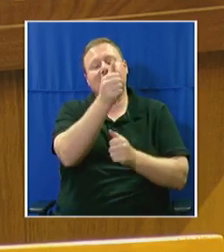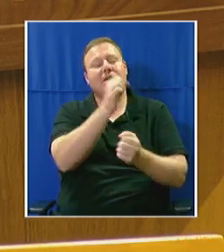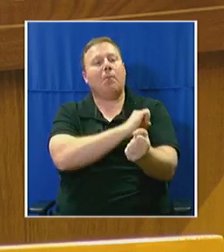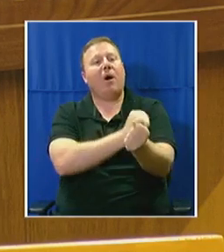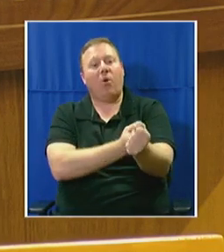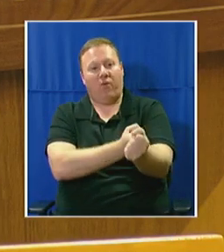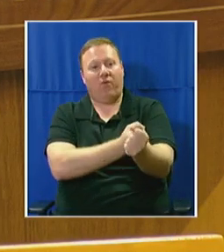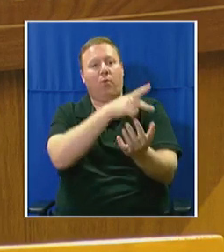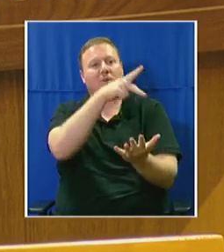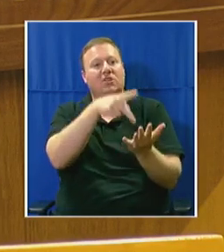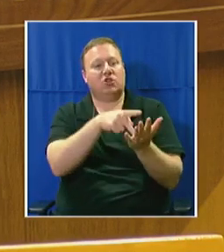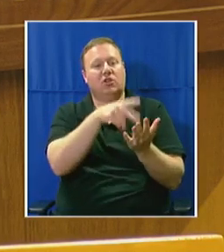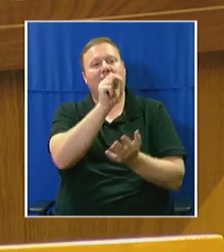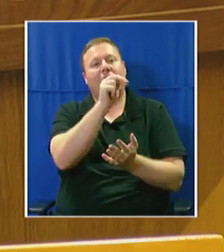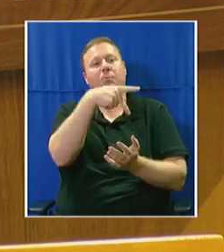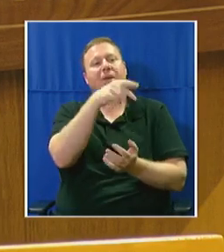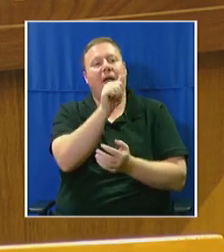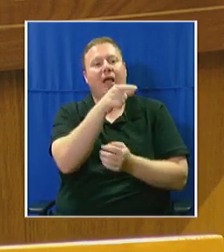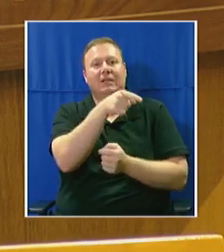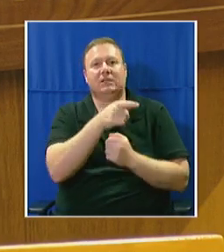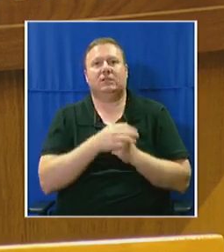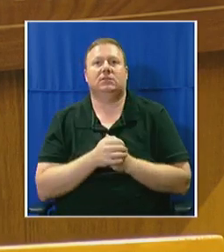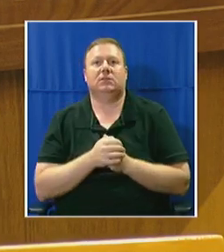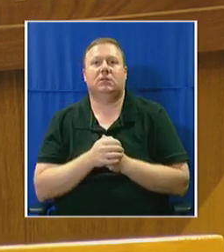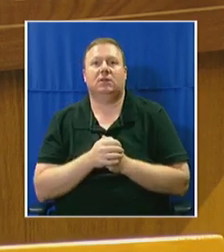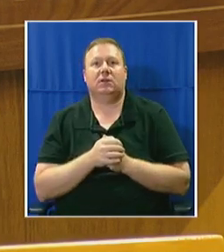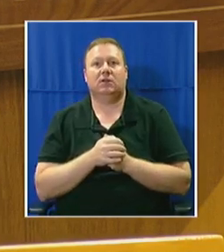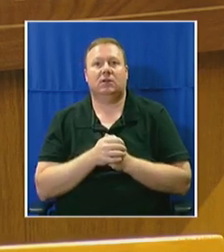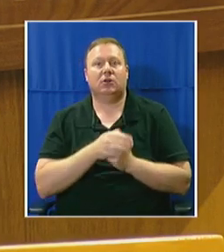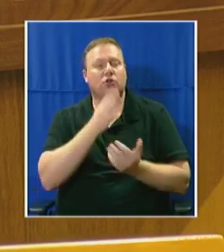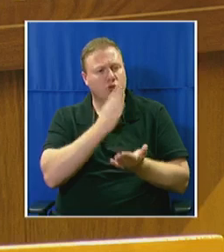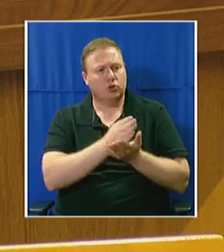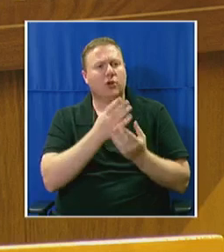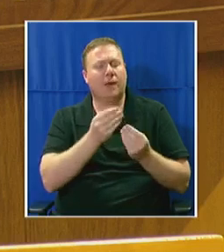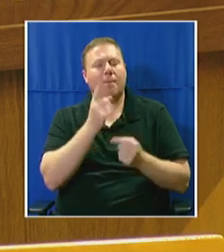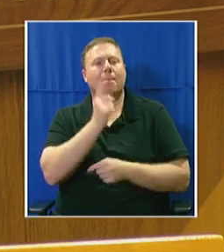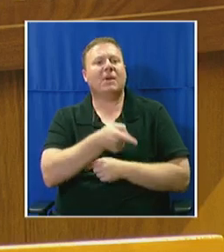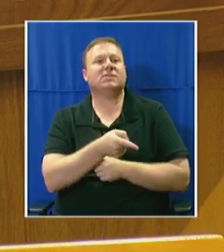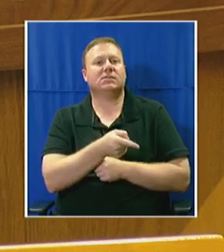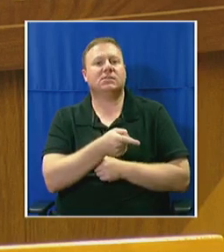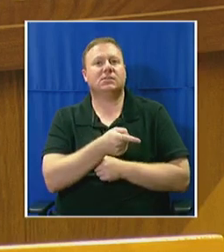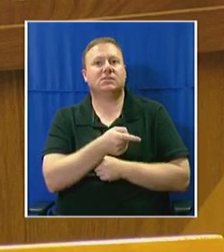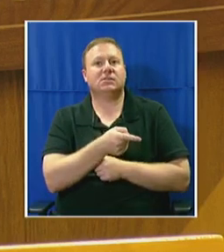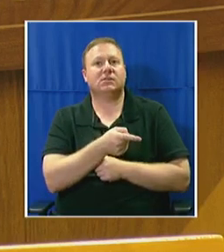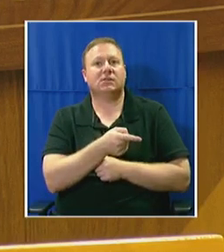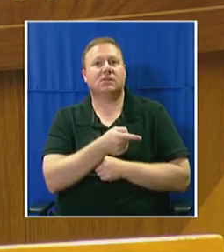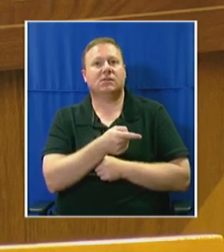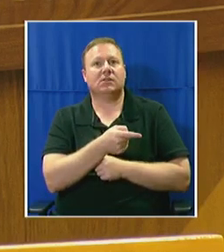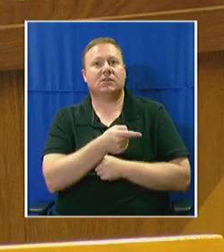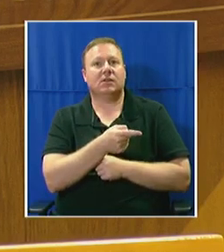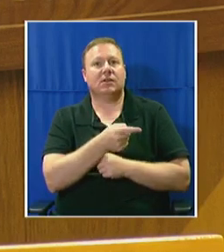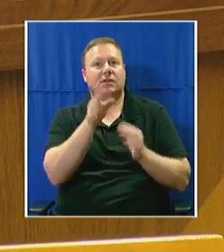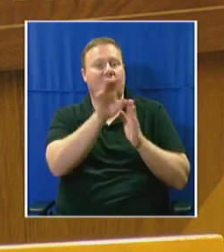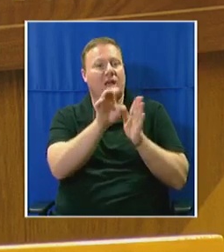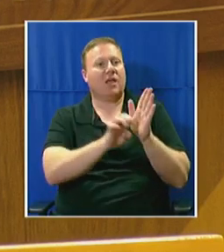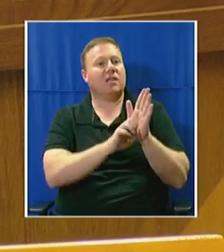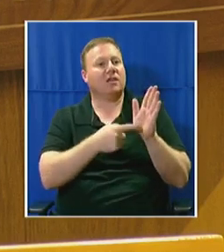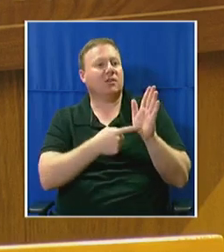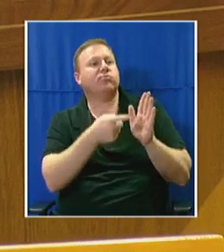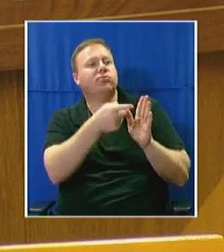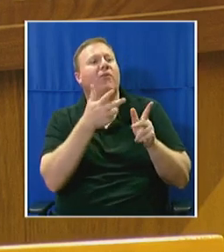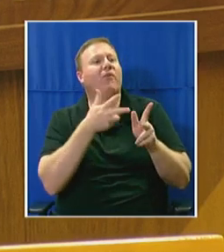argument asks of this National Assembly to ignore the fact that Miss jiba and Mr MBI were entrusted with serving in